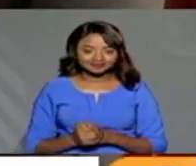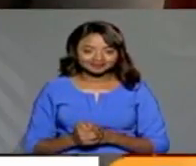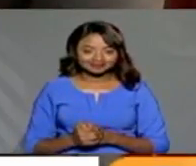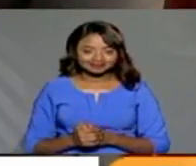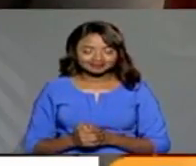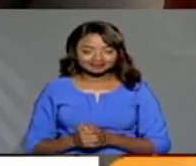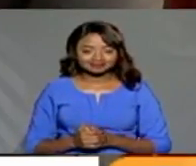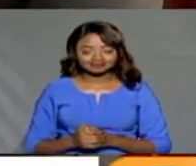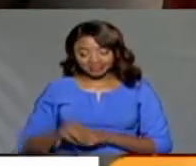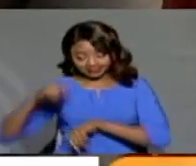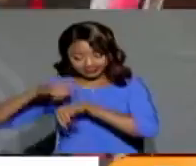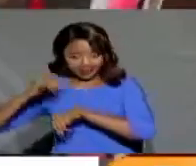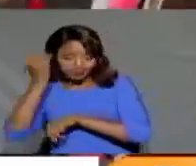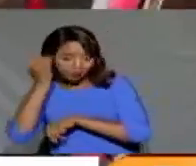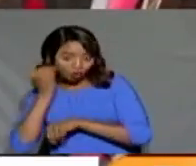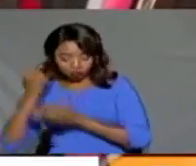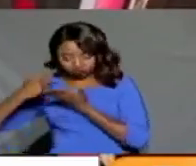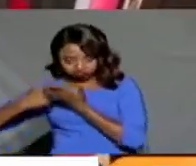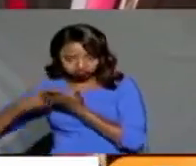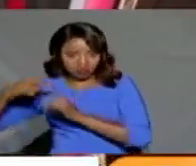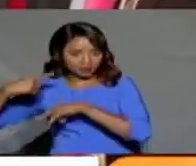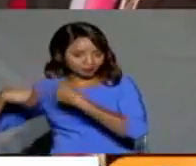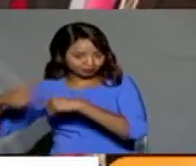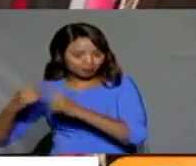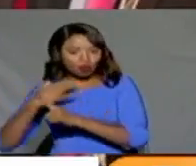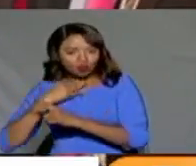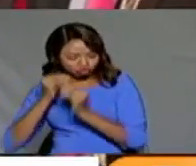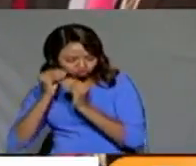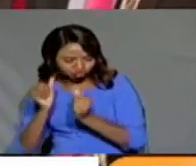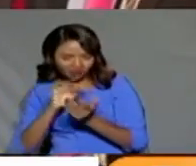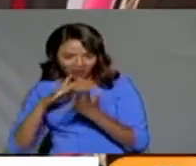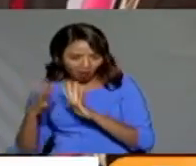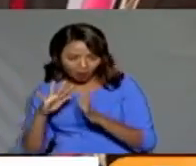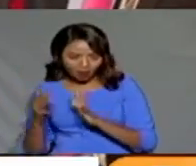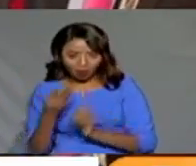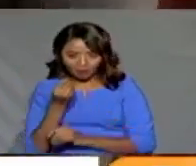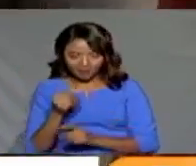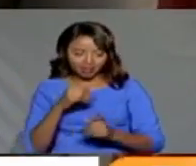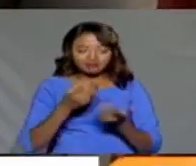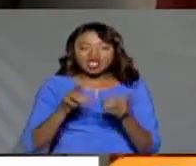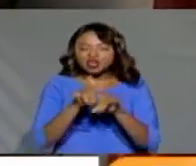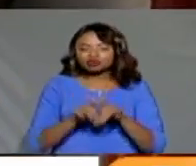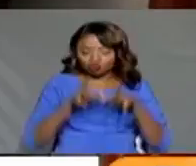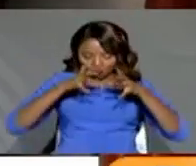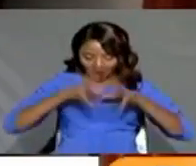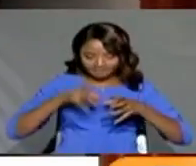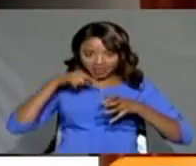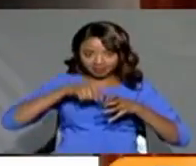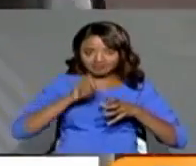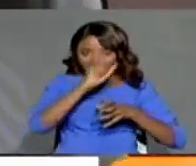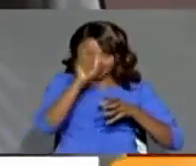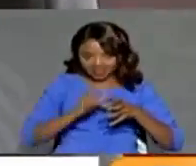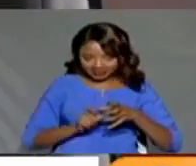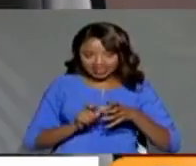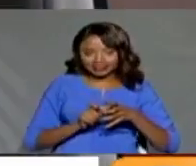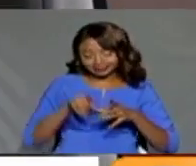While the court case continues, partly for inflating the loan sought vis-a-vis the estimated cost, and with the contractor Italian firm CMC di Ravenna